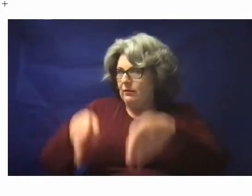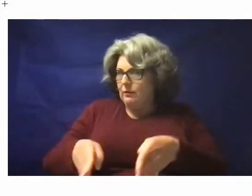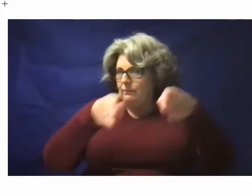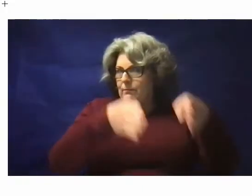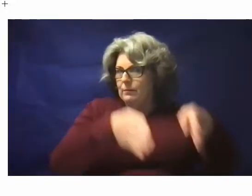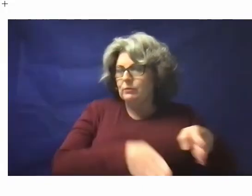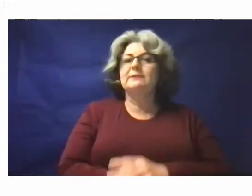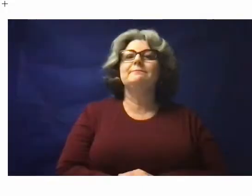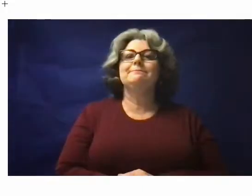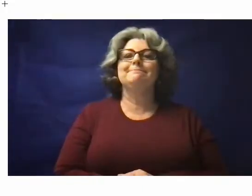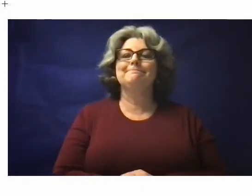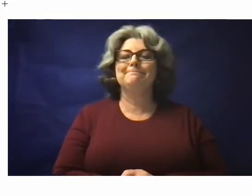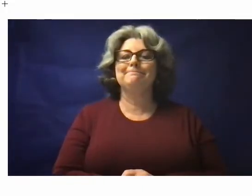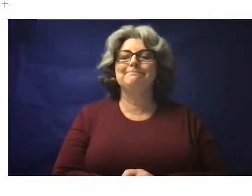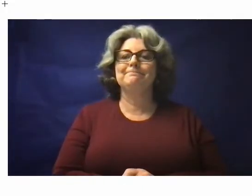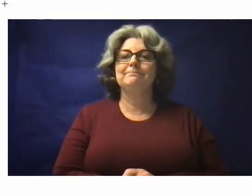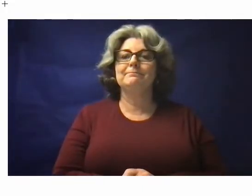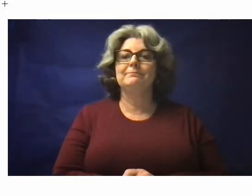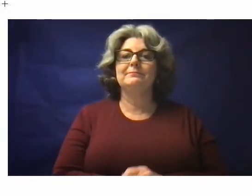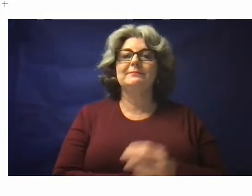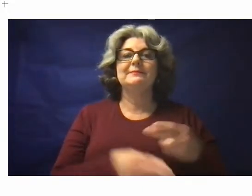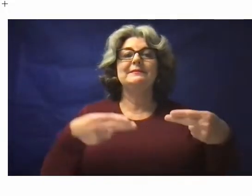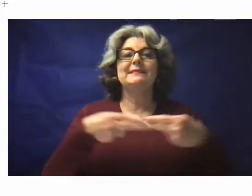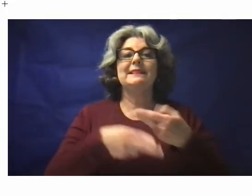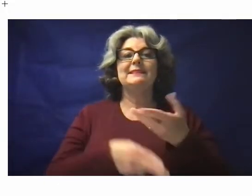approach. Next slide, please.